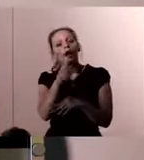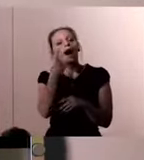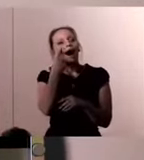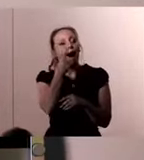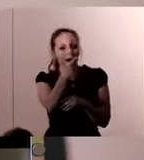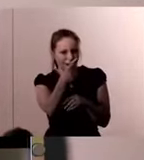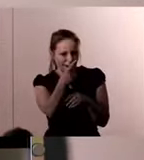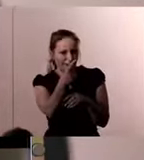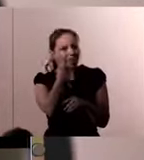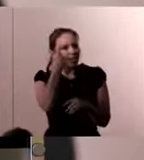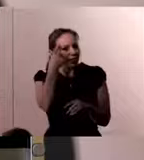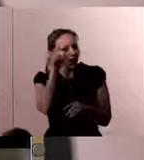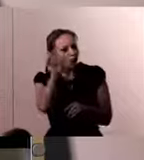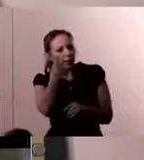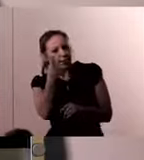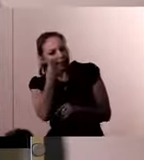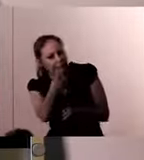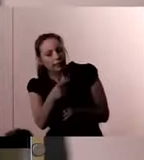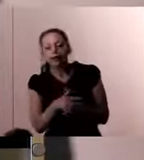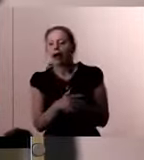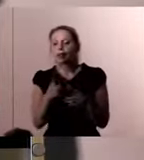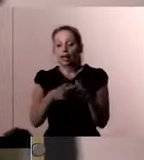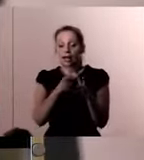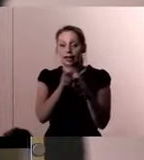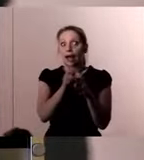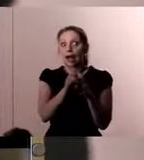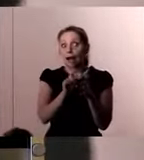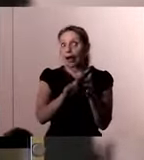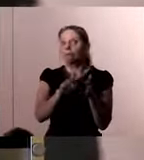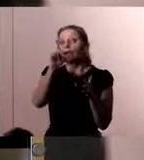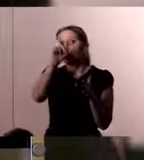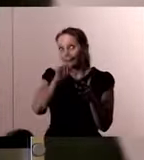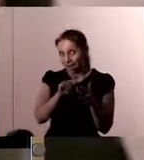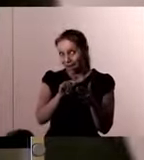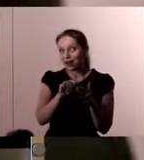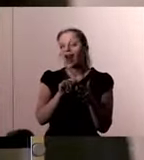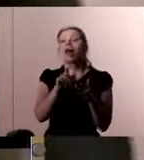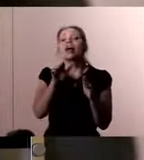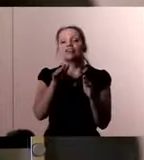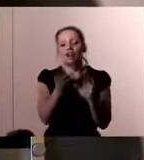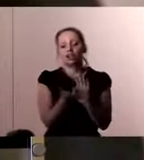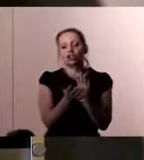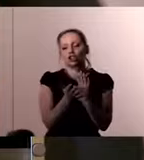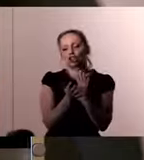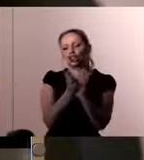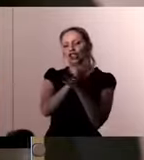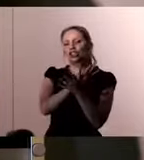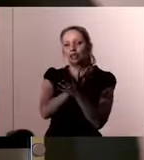seeing. And then an ape can take this incredibly sophisticated ability and they can use it to mess with that other ape.